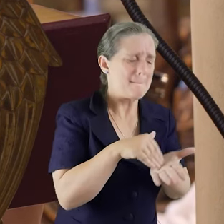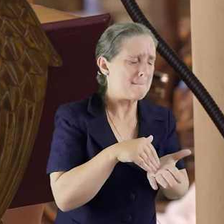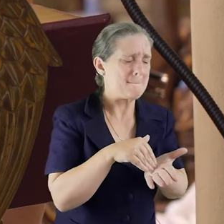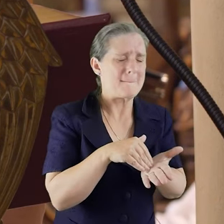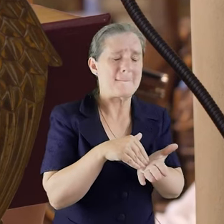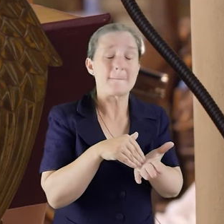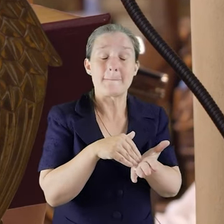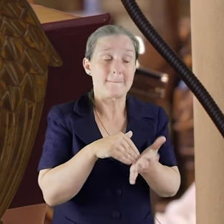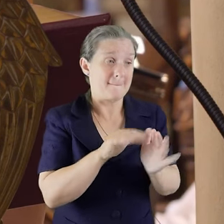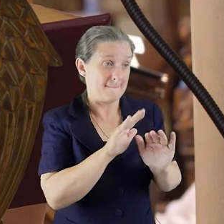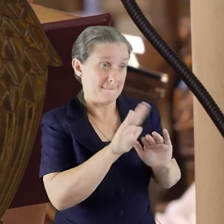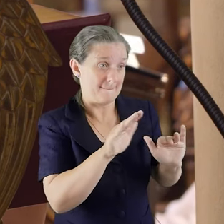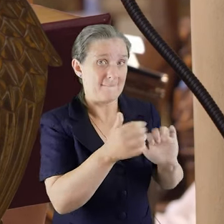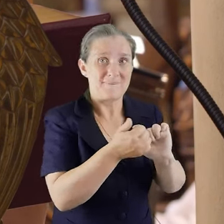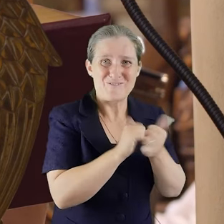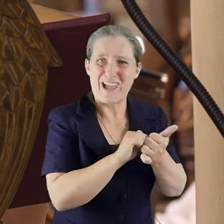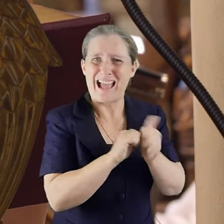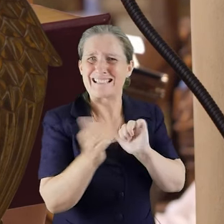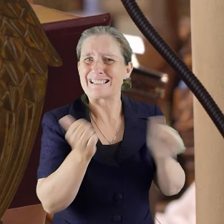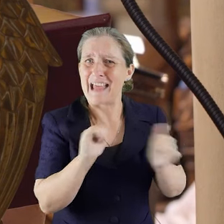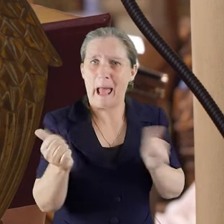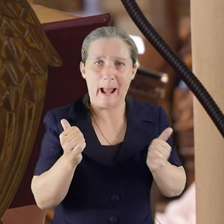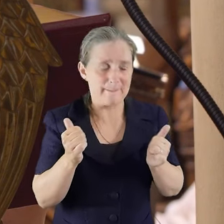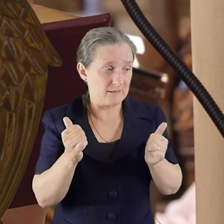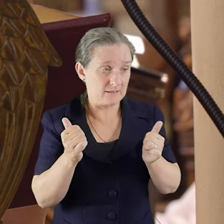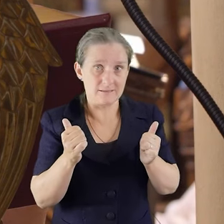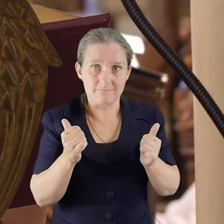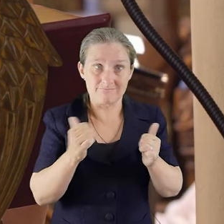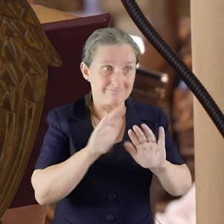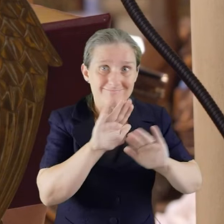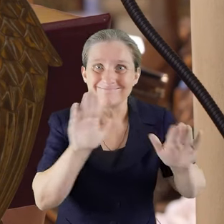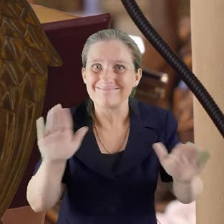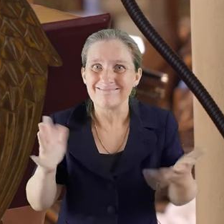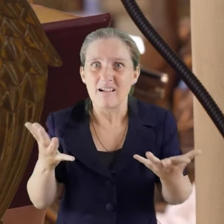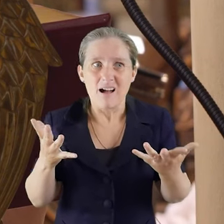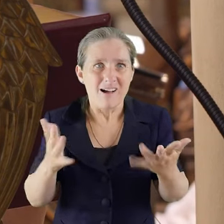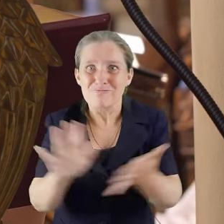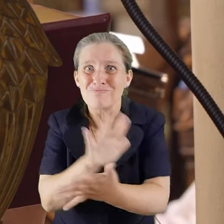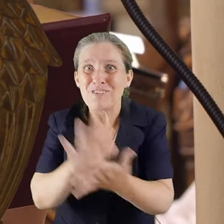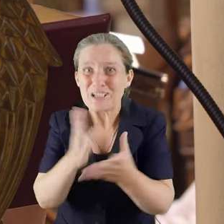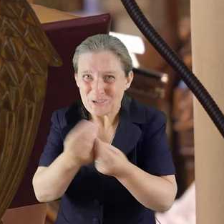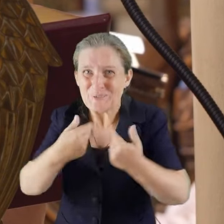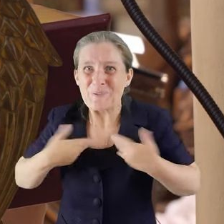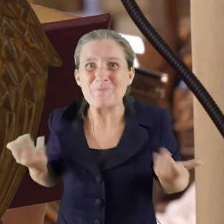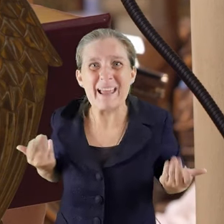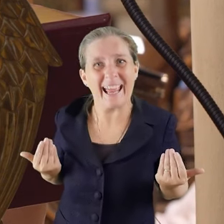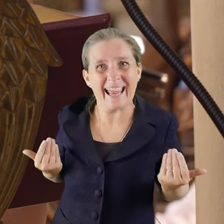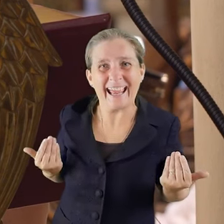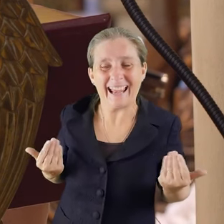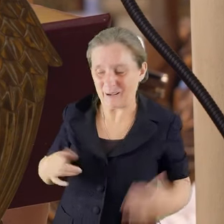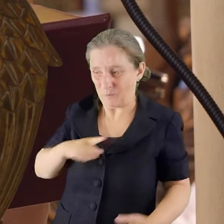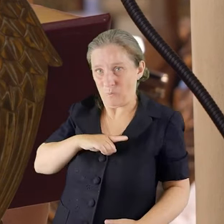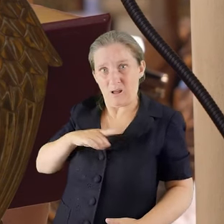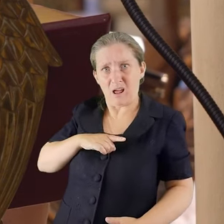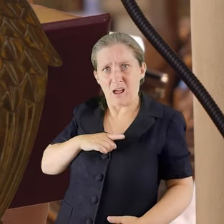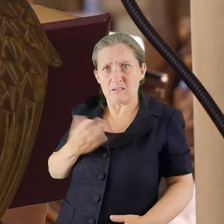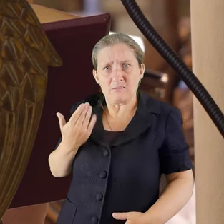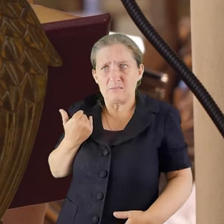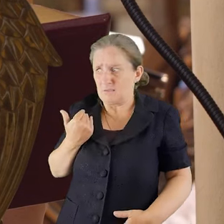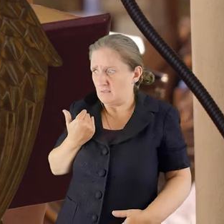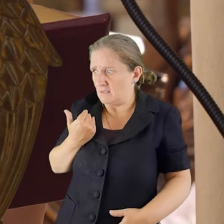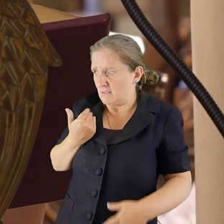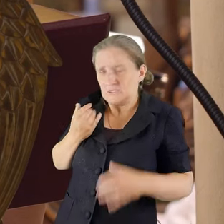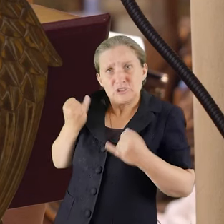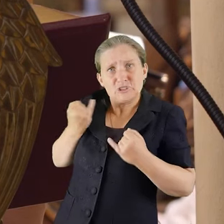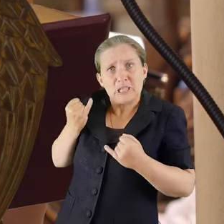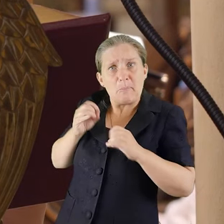comes home, he calls together his friends and neighbors, saying to them, "Rejoice with me, for I